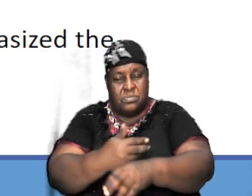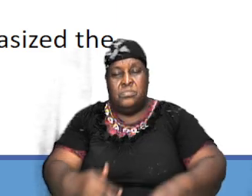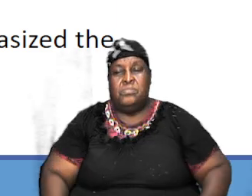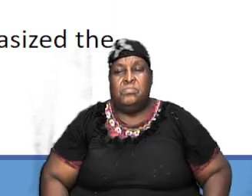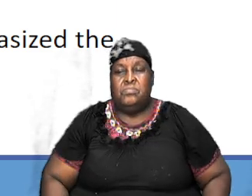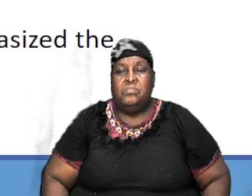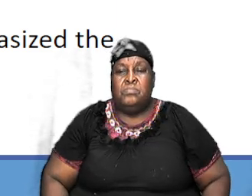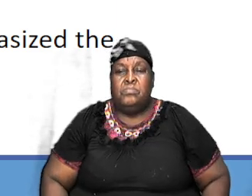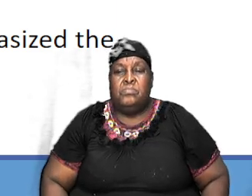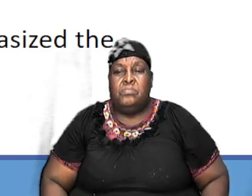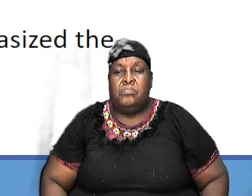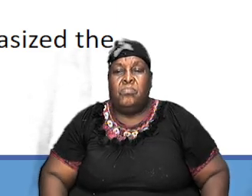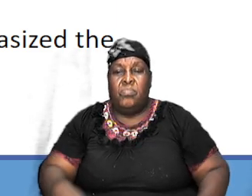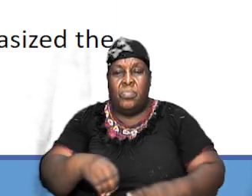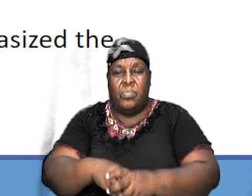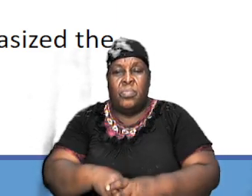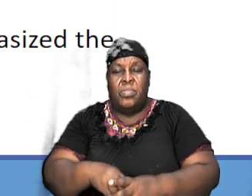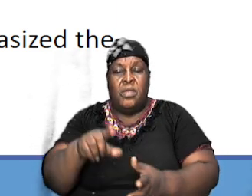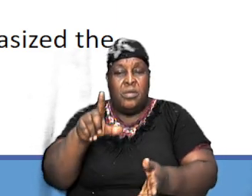So in Luke,